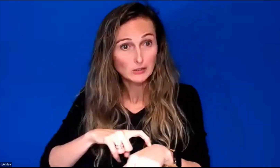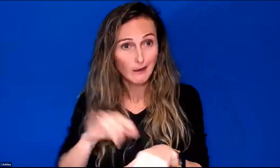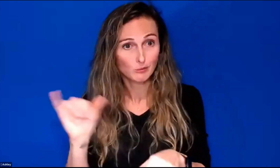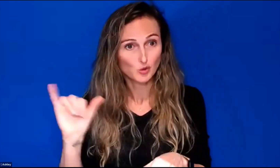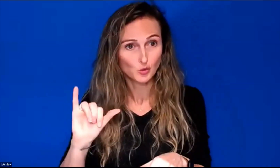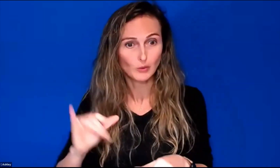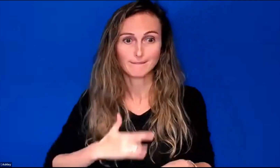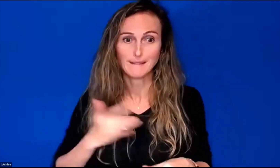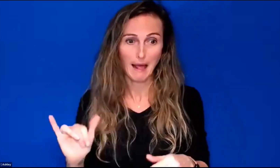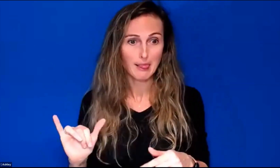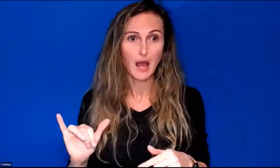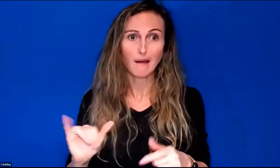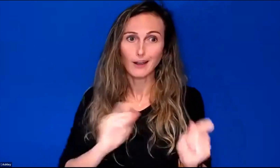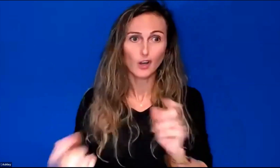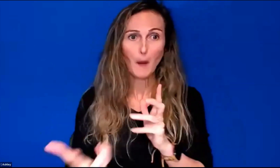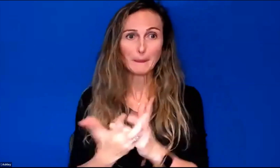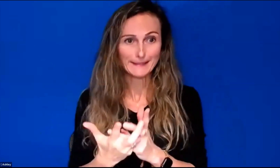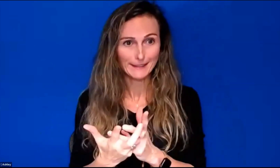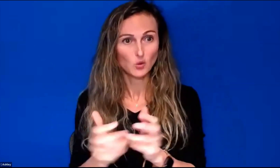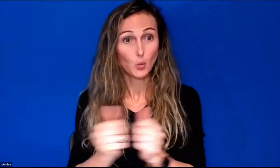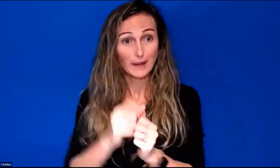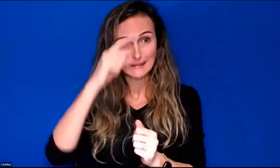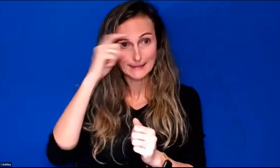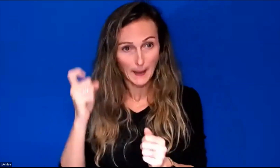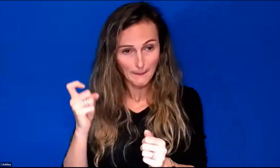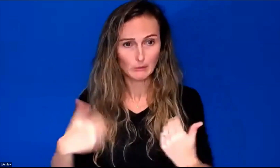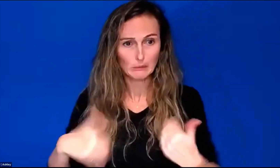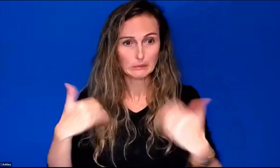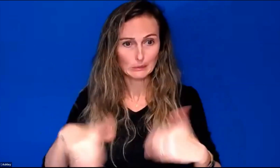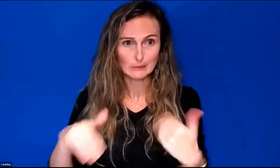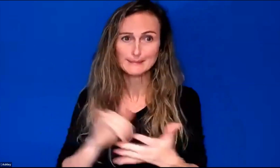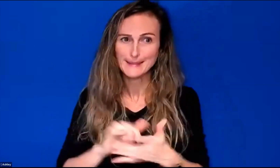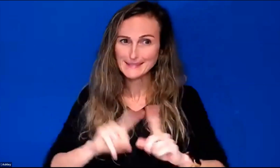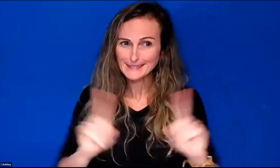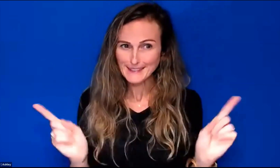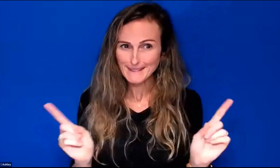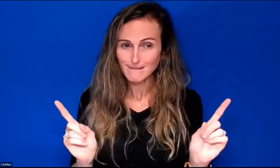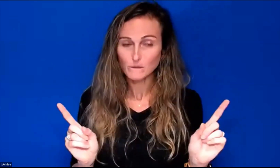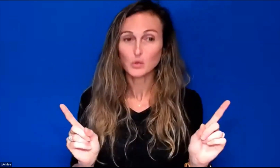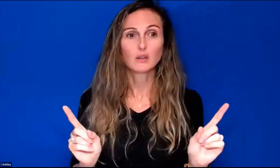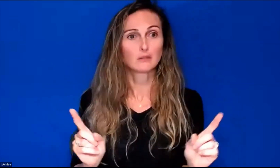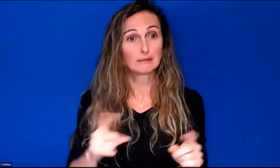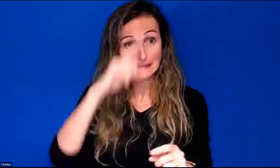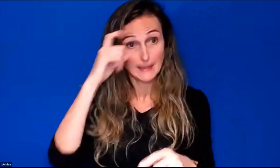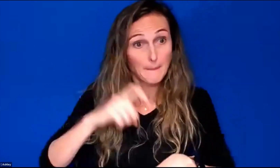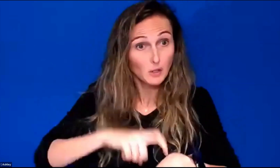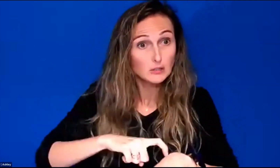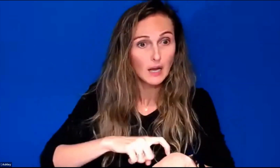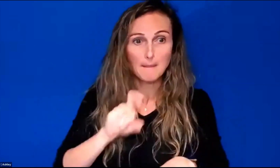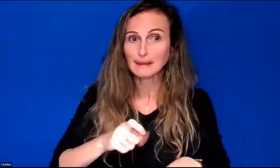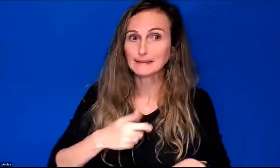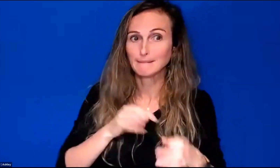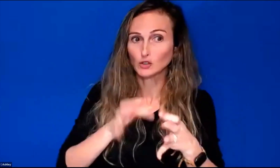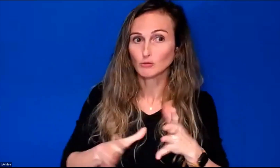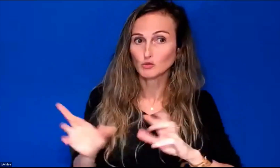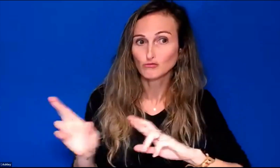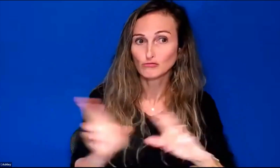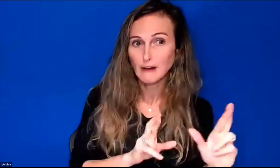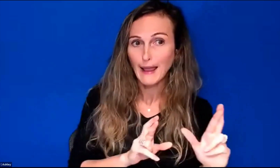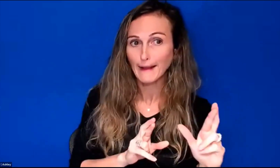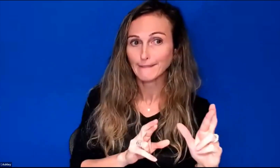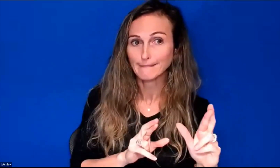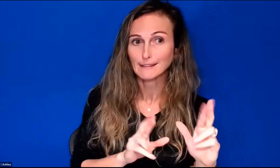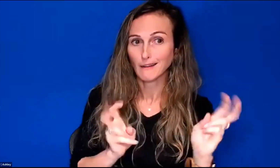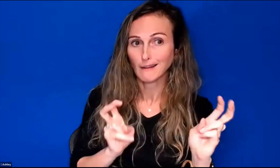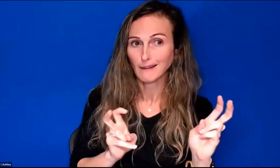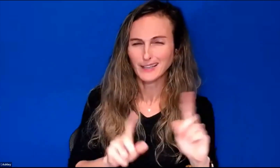it comes to accommodation, like when we are doing reviews, sometimes you need to have the interpreter ready to go. But then it